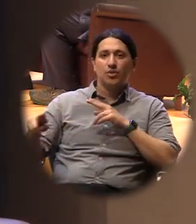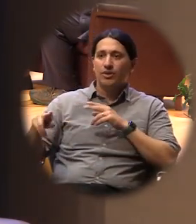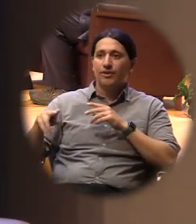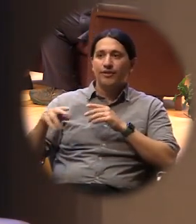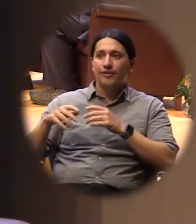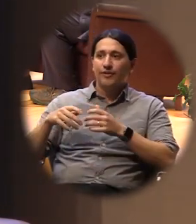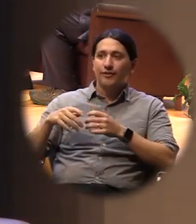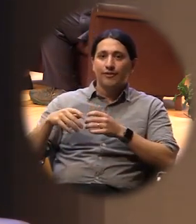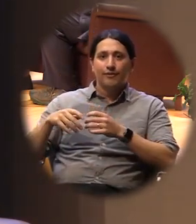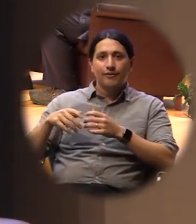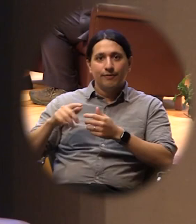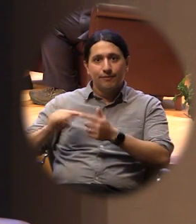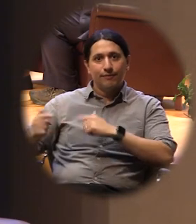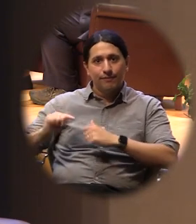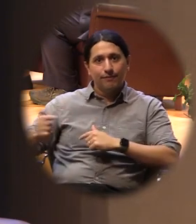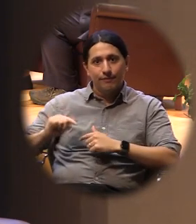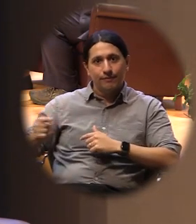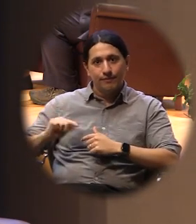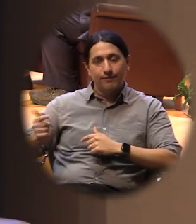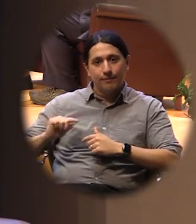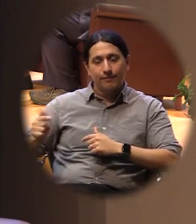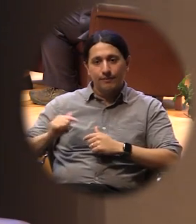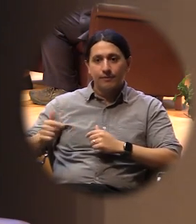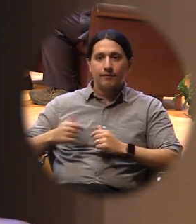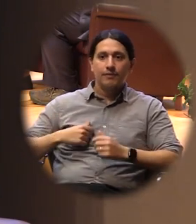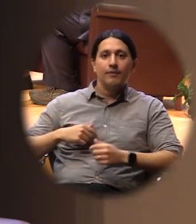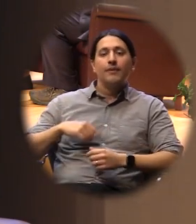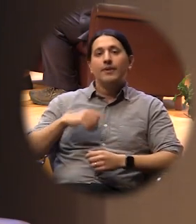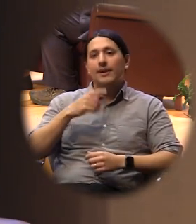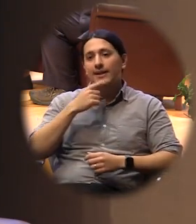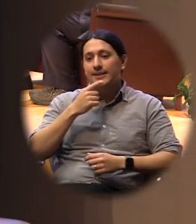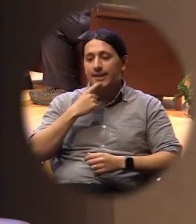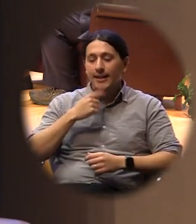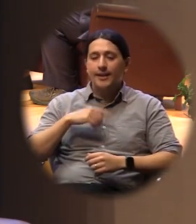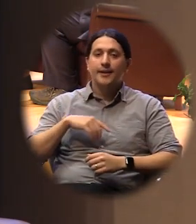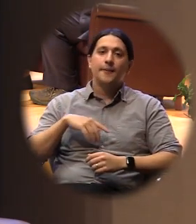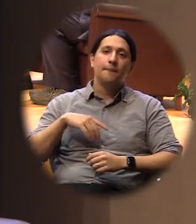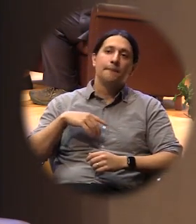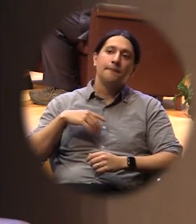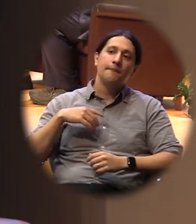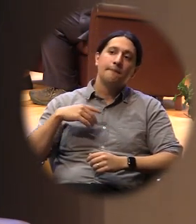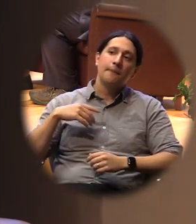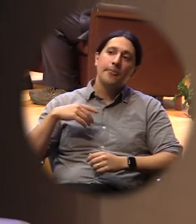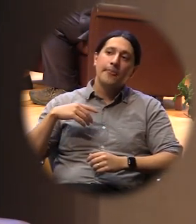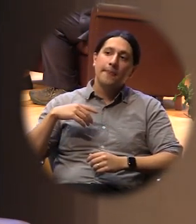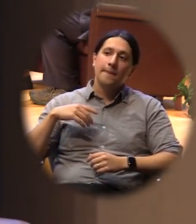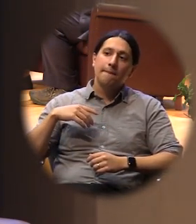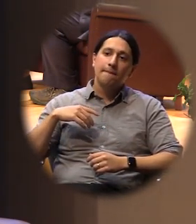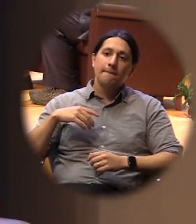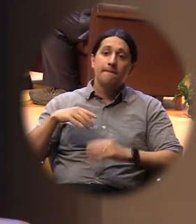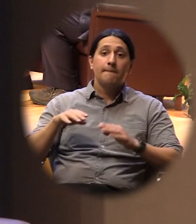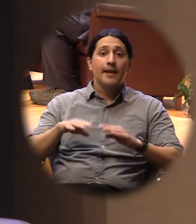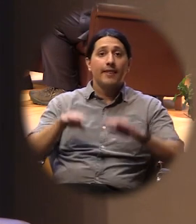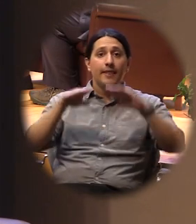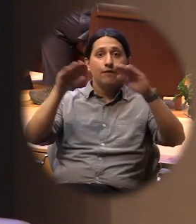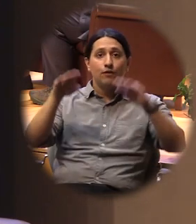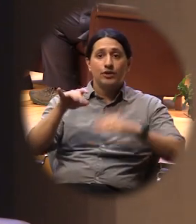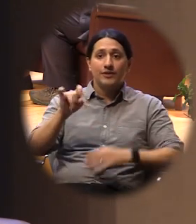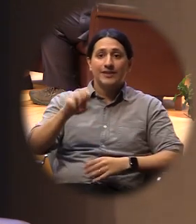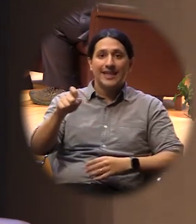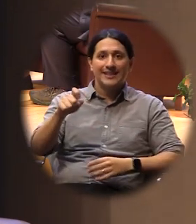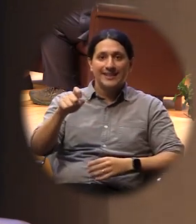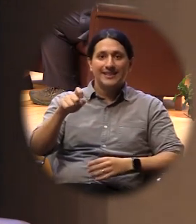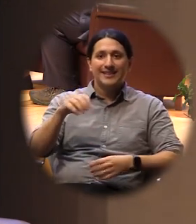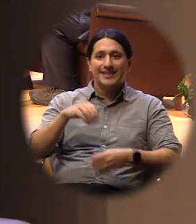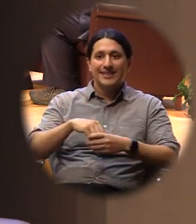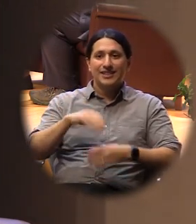op-ed kind of piece in which I go over. Say the levels of sex as John Money saw it.